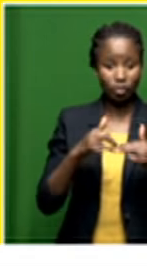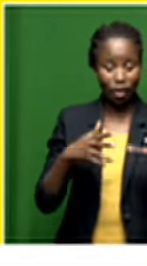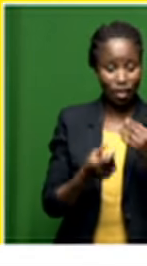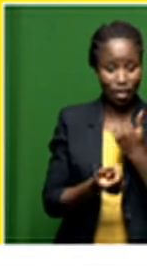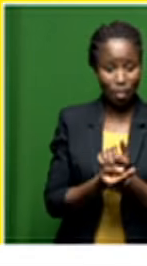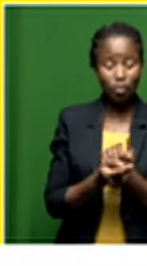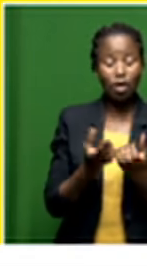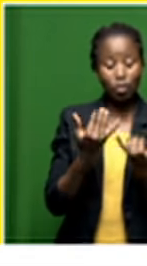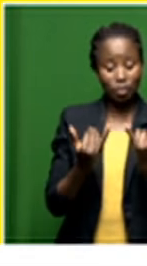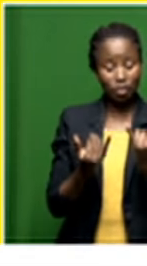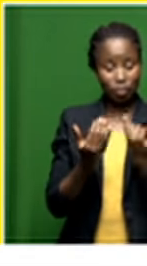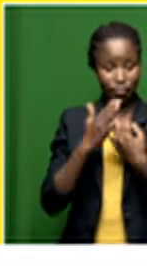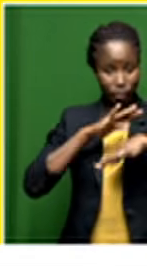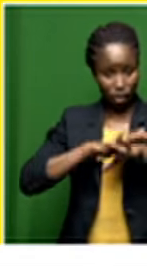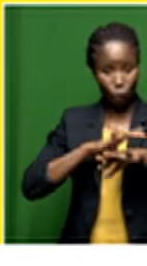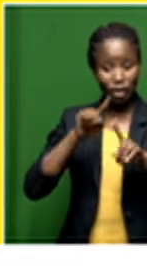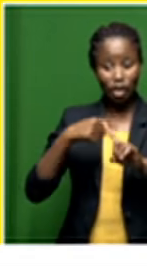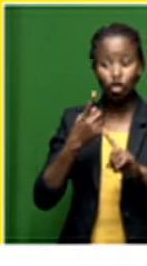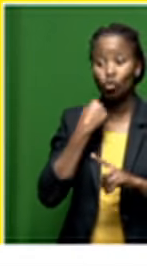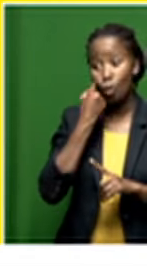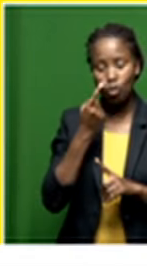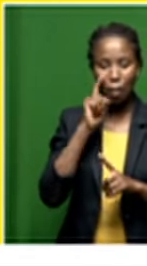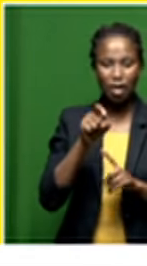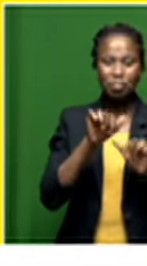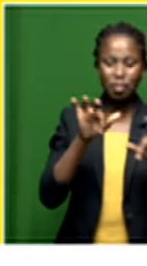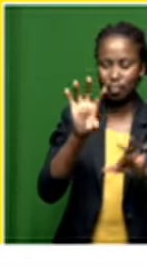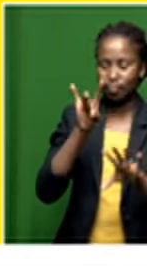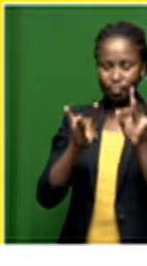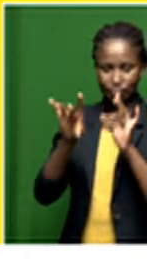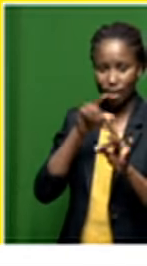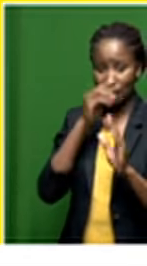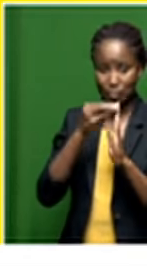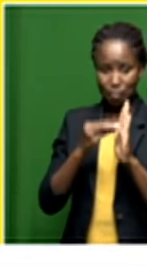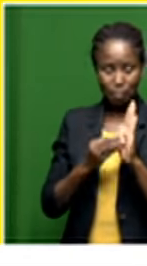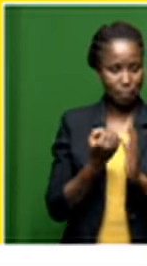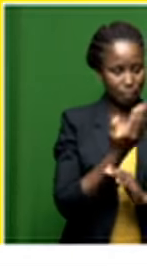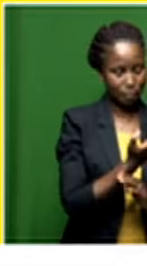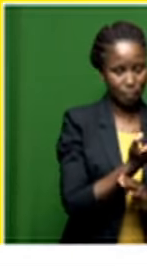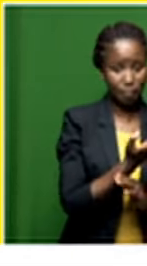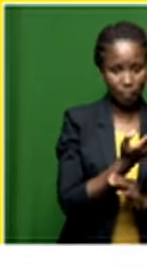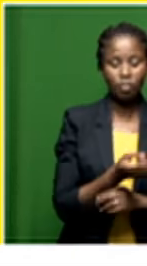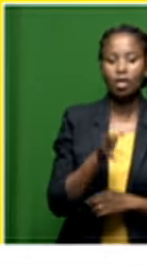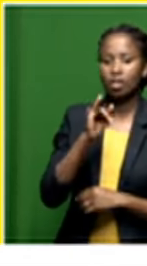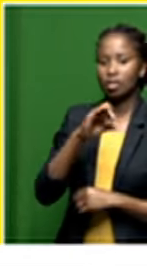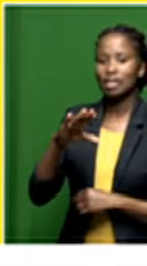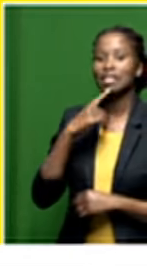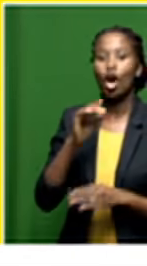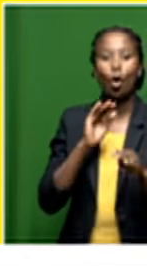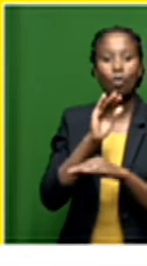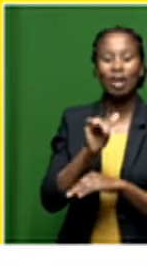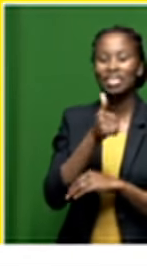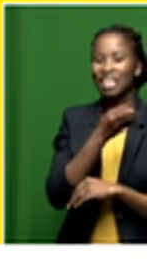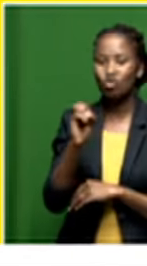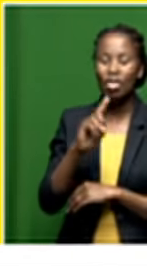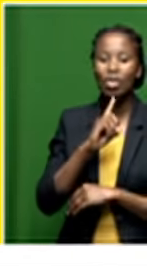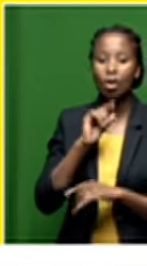parties have until tomorrow to submit their candidate lists to the Electoral Commission. According to the IEC, over 600,000 people registered